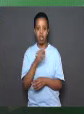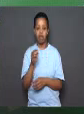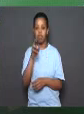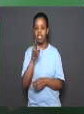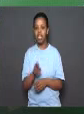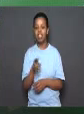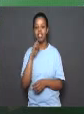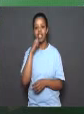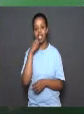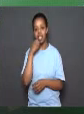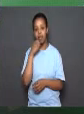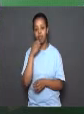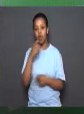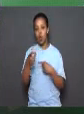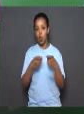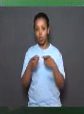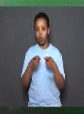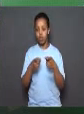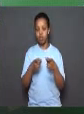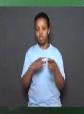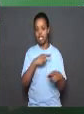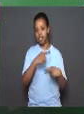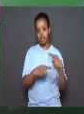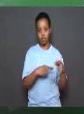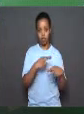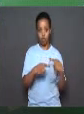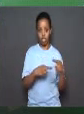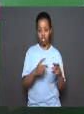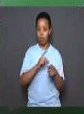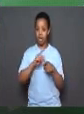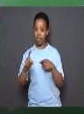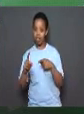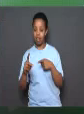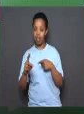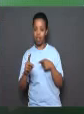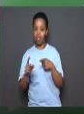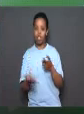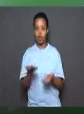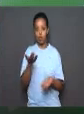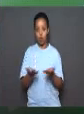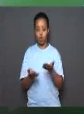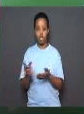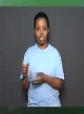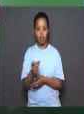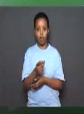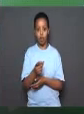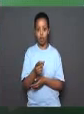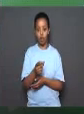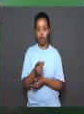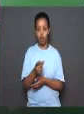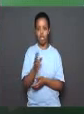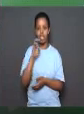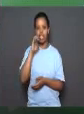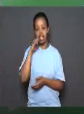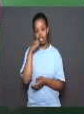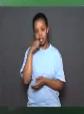an enzyme-controlled reaction is directly proportional to the number of